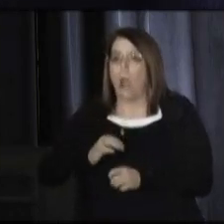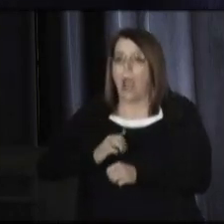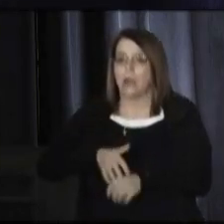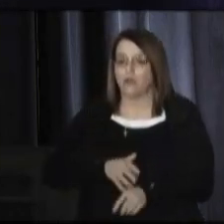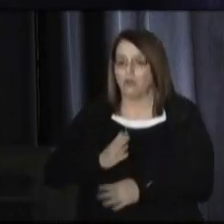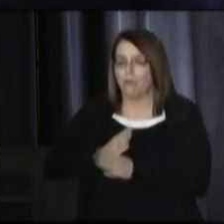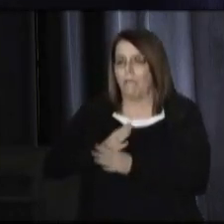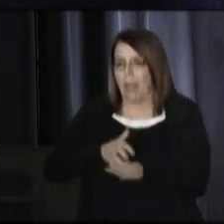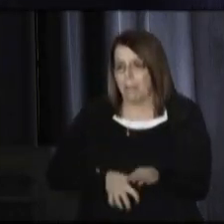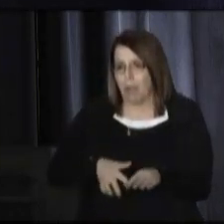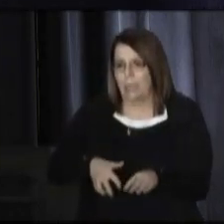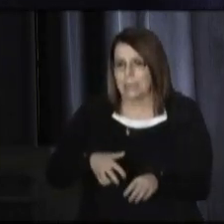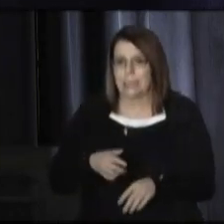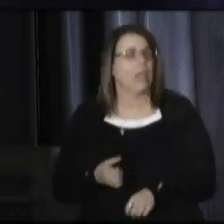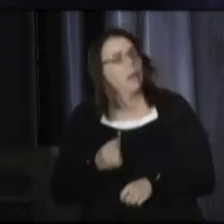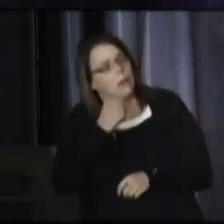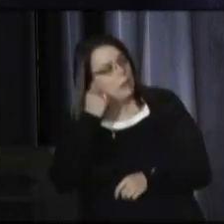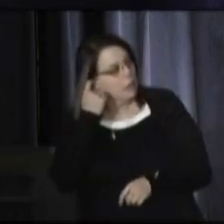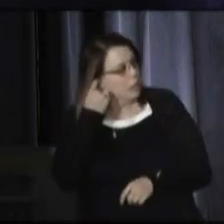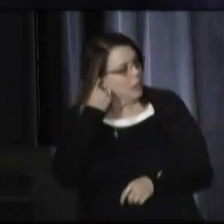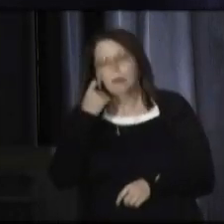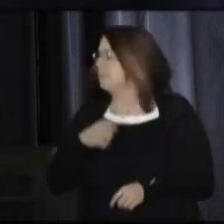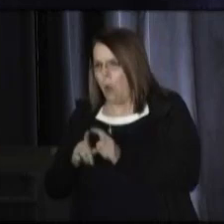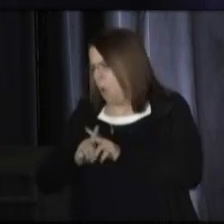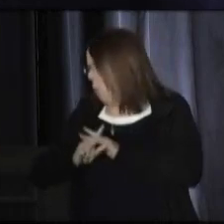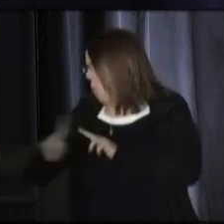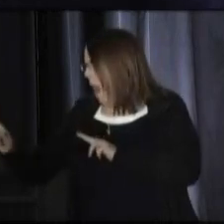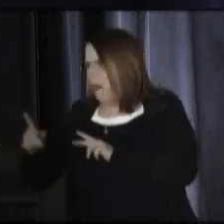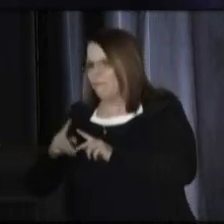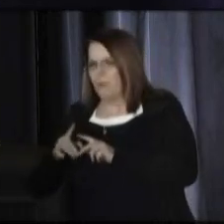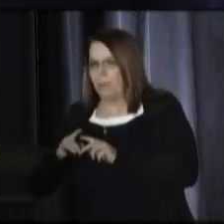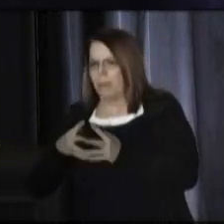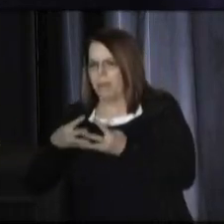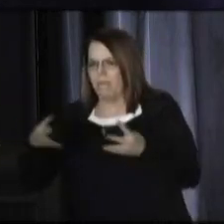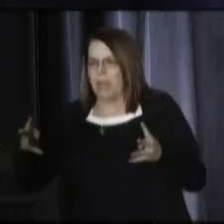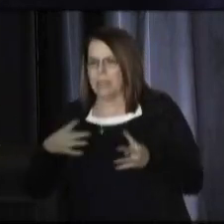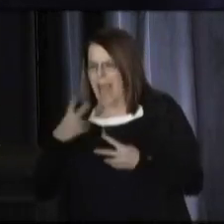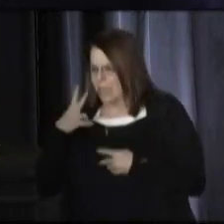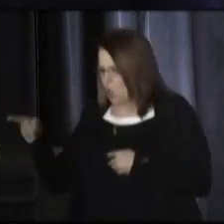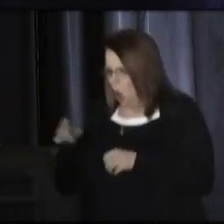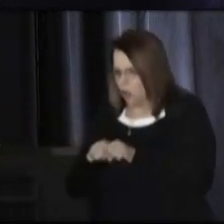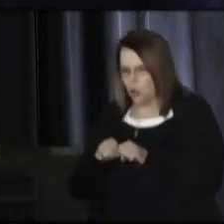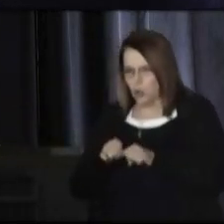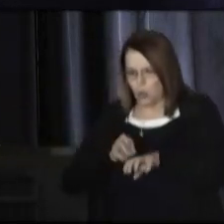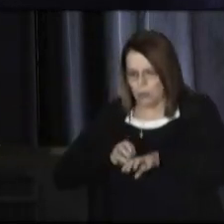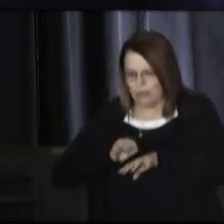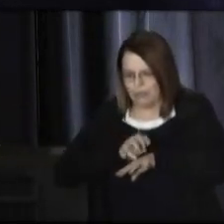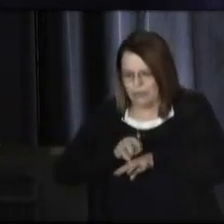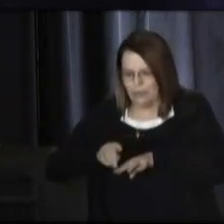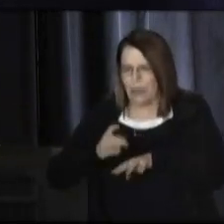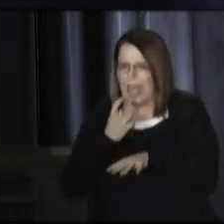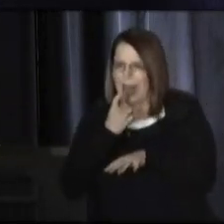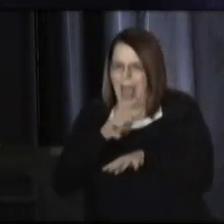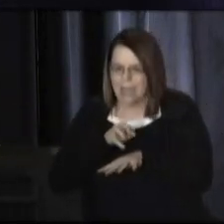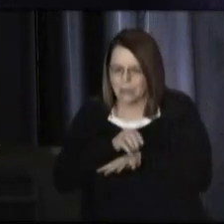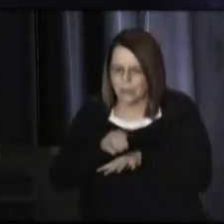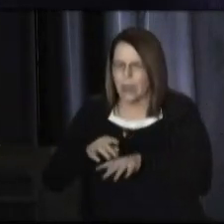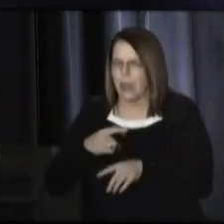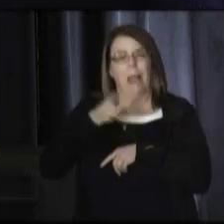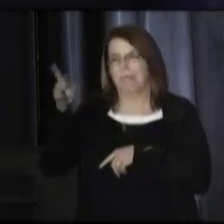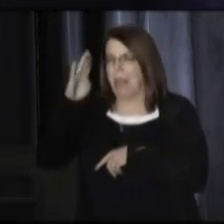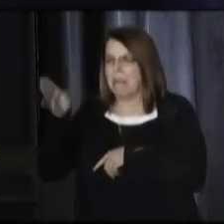of peach meat too. Momo stared at me through the fence, and then she lifted her shirt and said, Here's mine. Her belly button was the